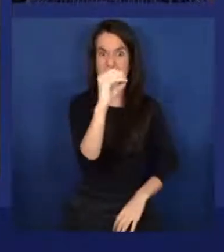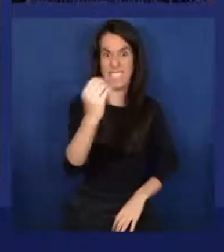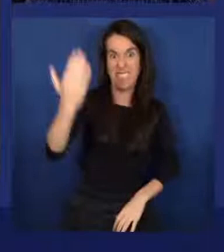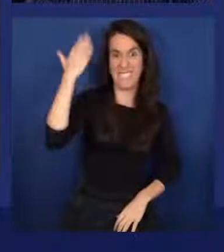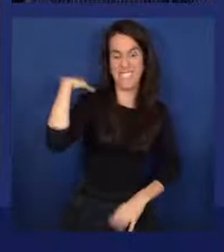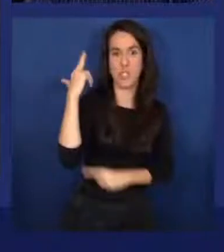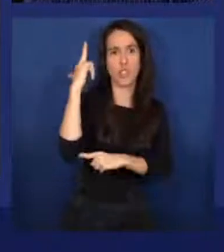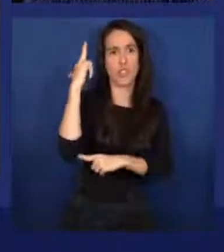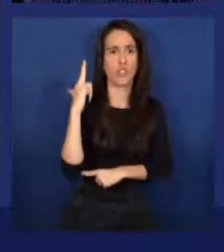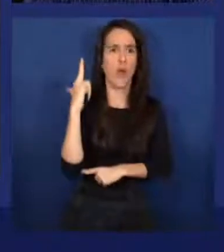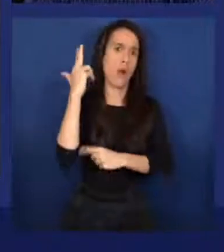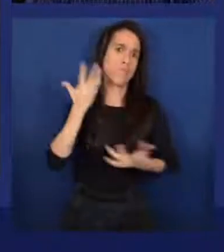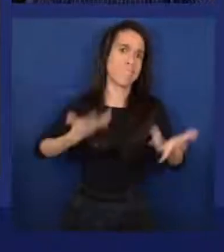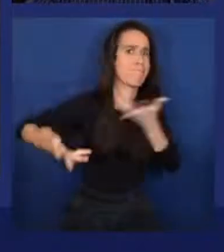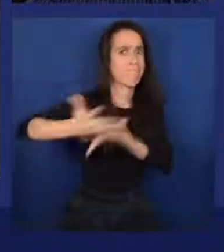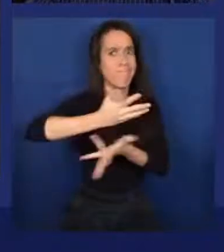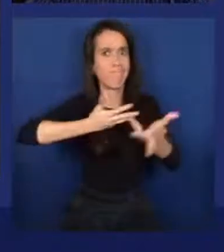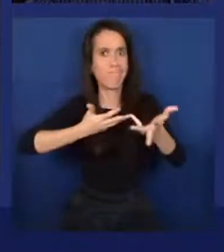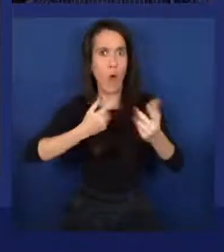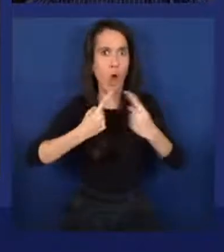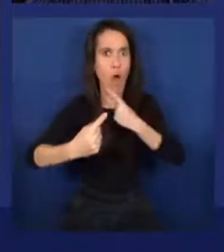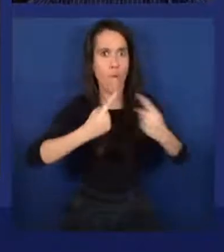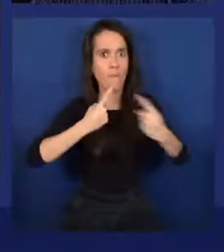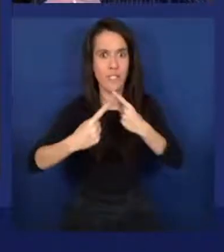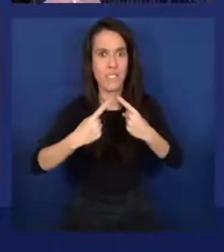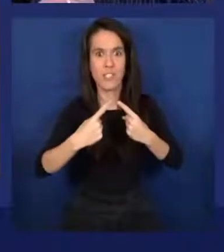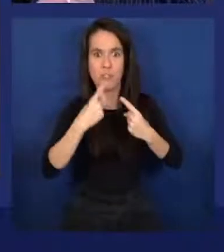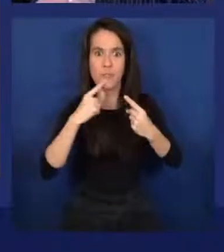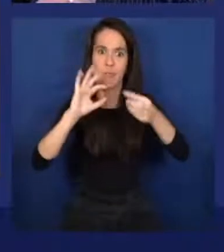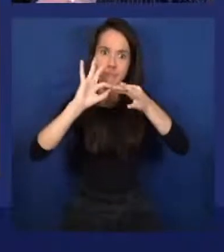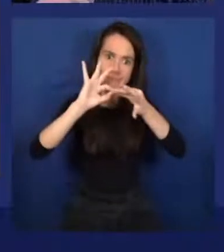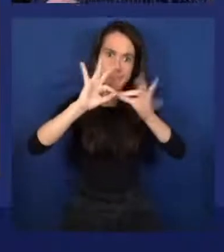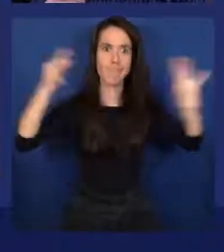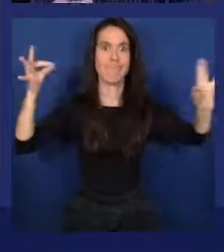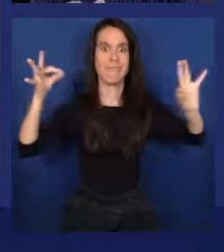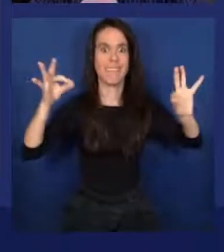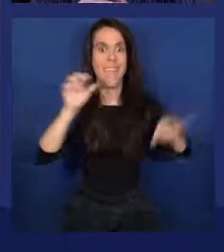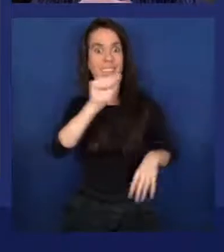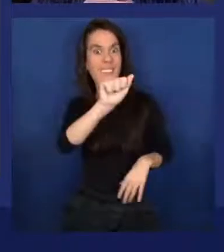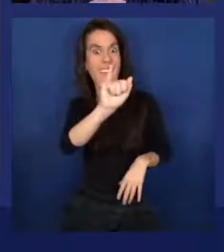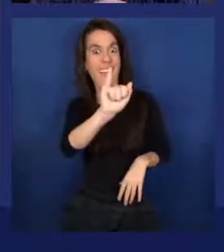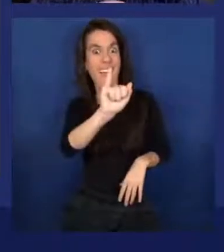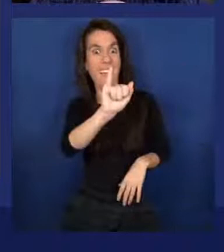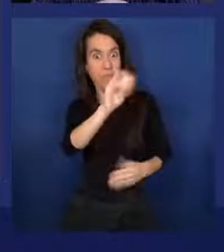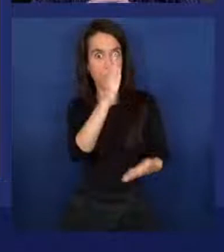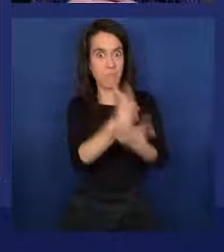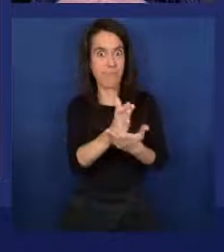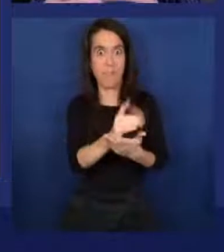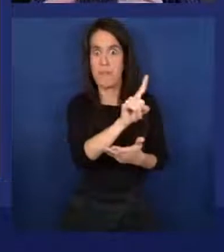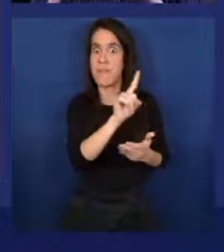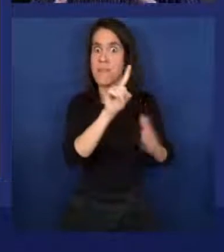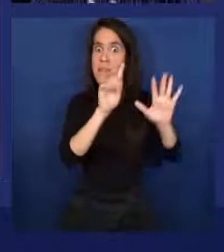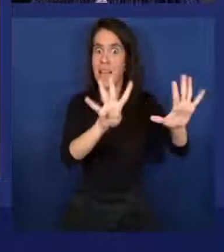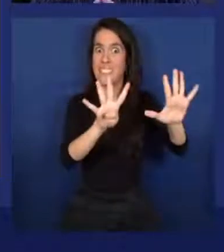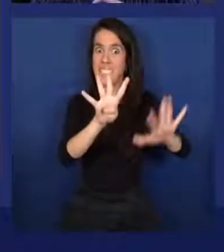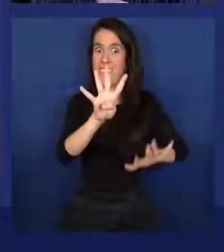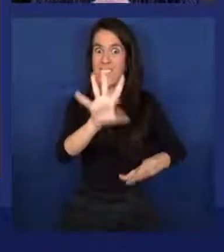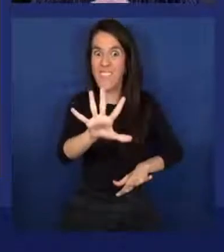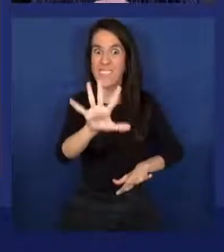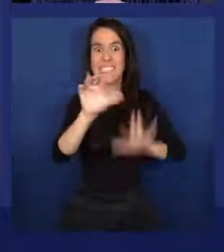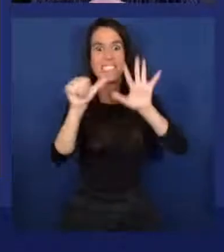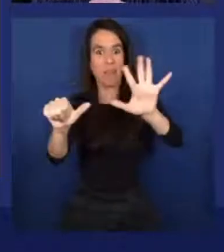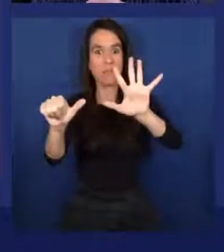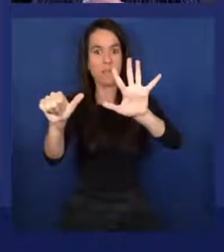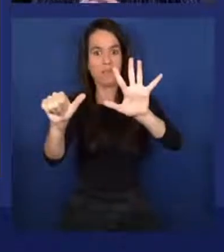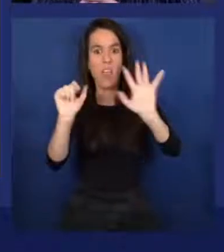And so the first time you really hear the phrase artificial intelligence is in the summer of 1956, when a gathering of